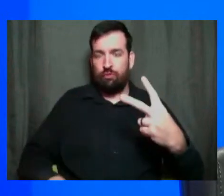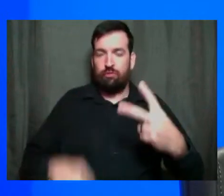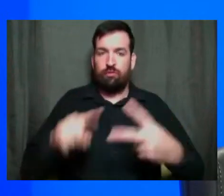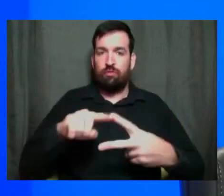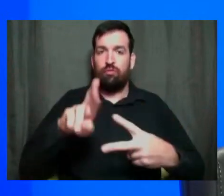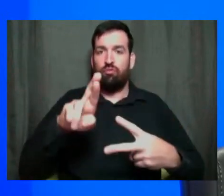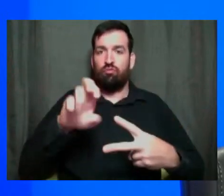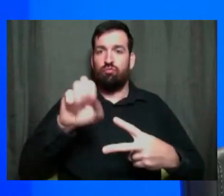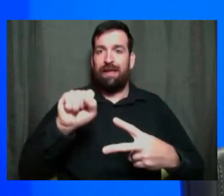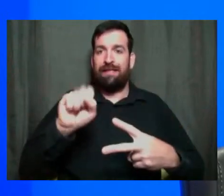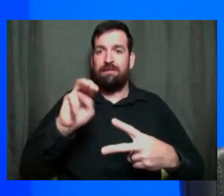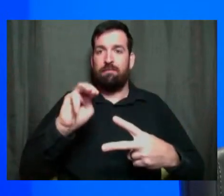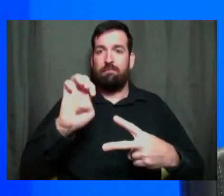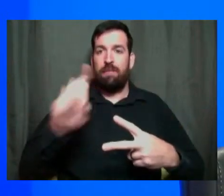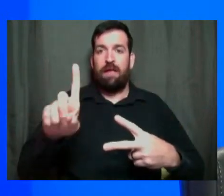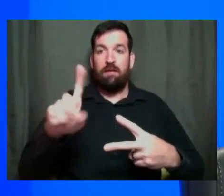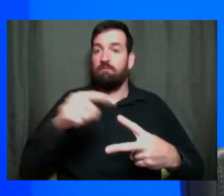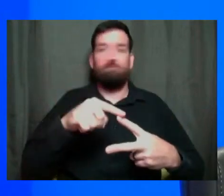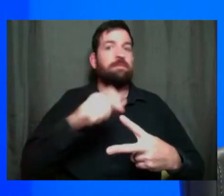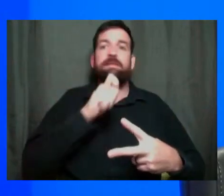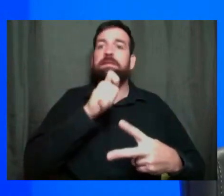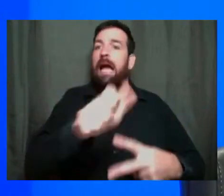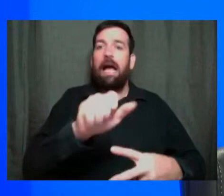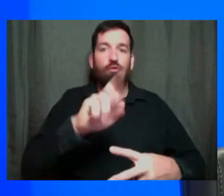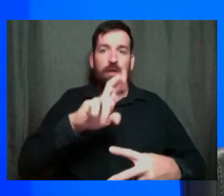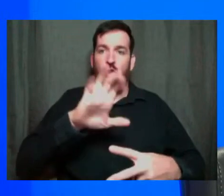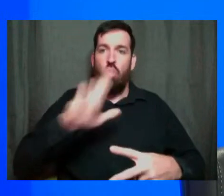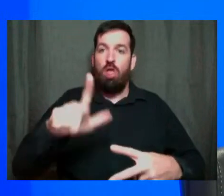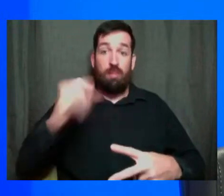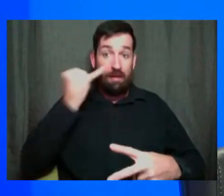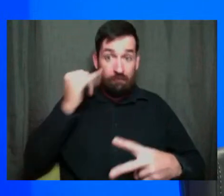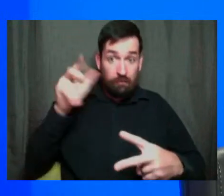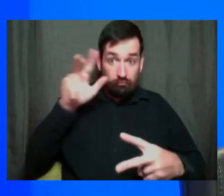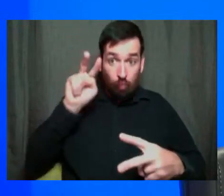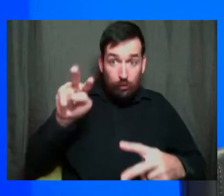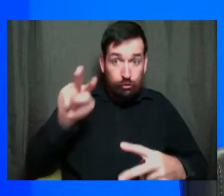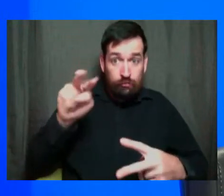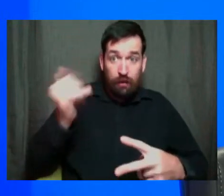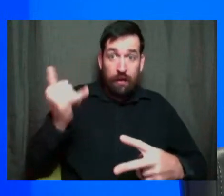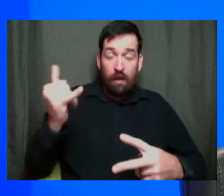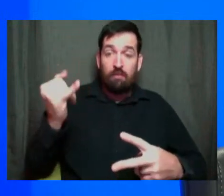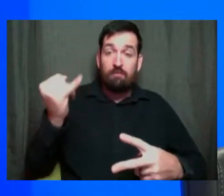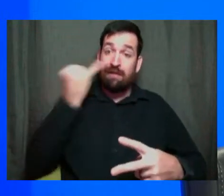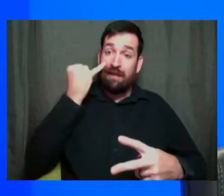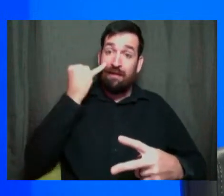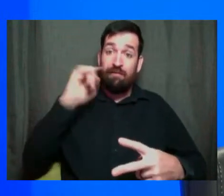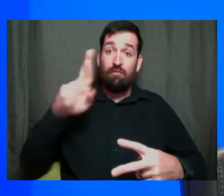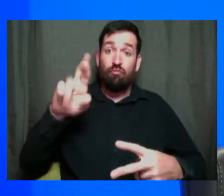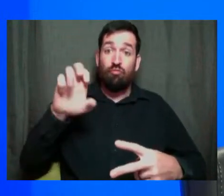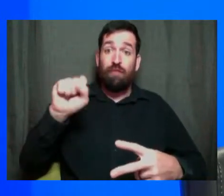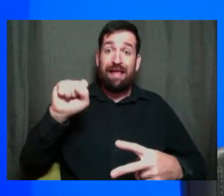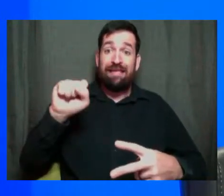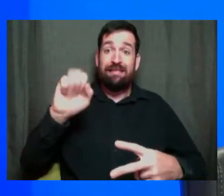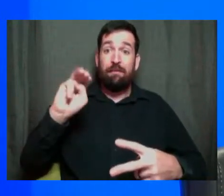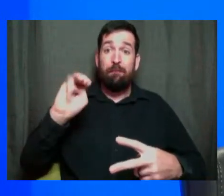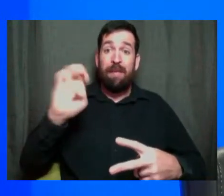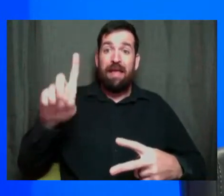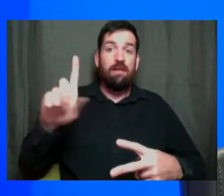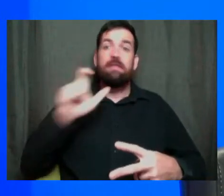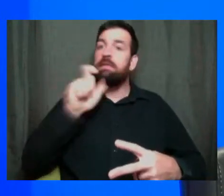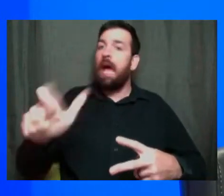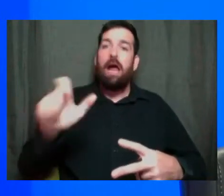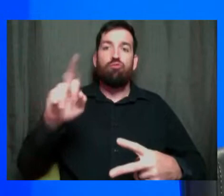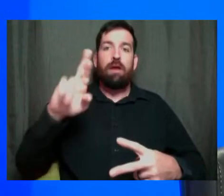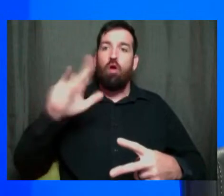was the one that is not recalled. So for any patients listening, any individuals, if you have a ResMed machine, it is not on the recall, so no reason to panic,